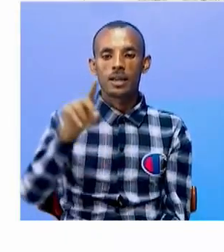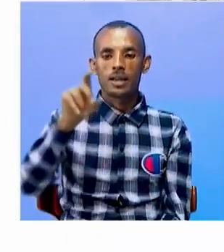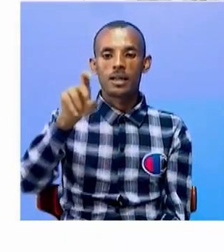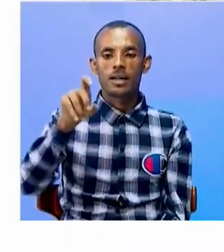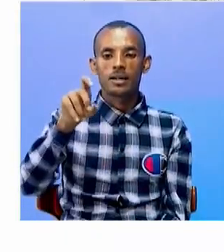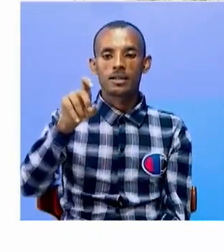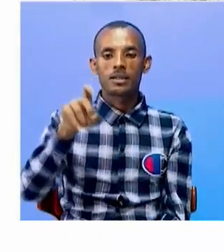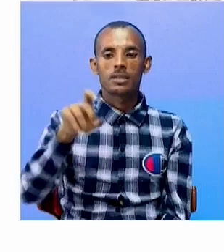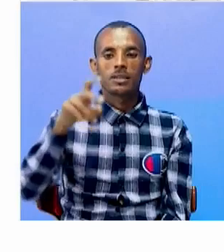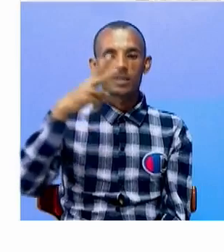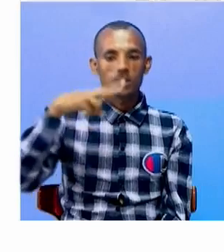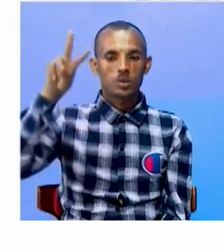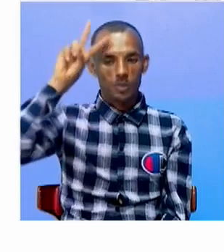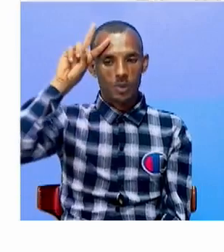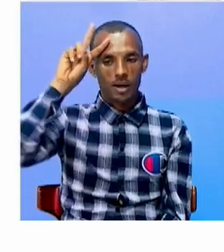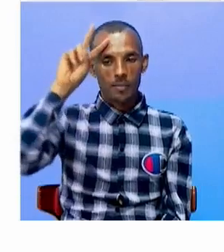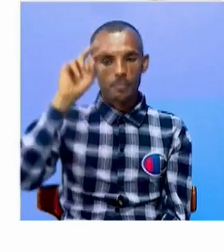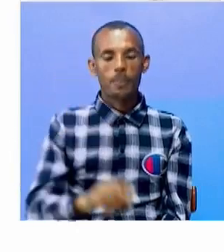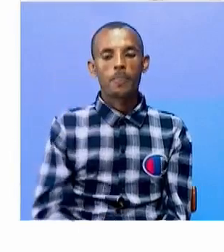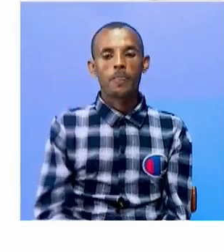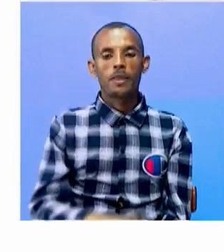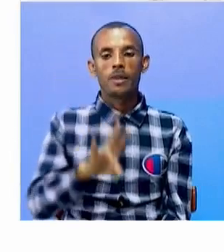7x squared.